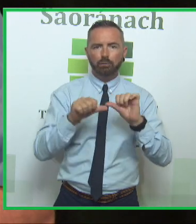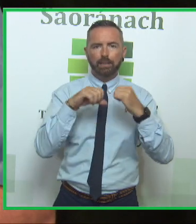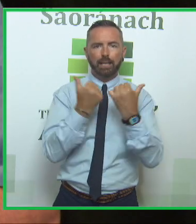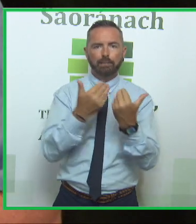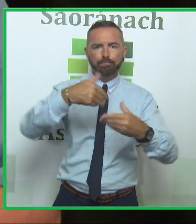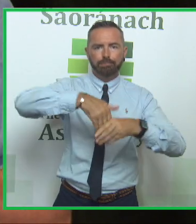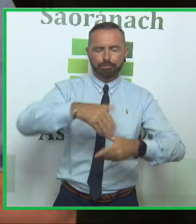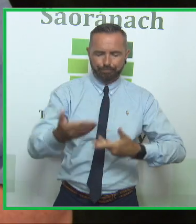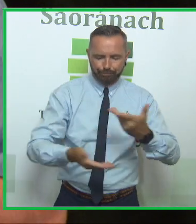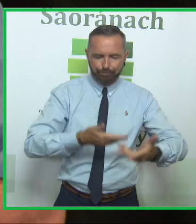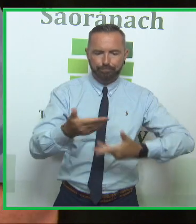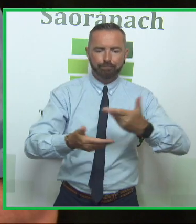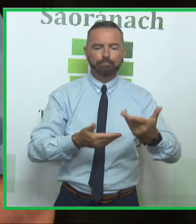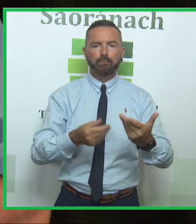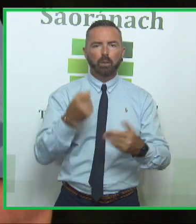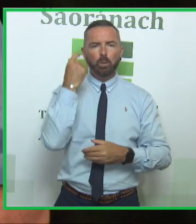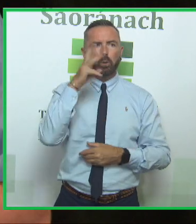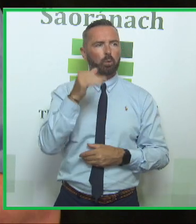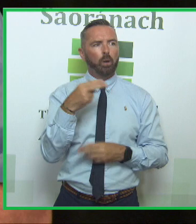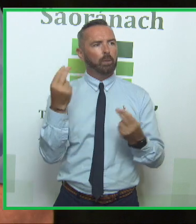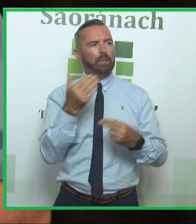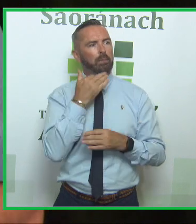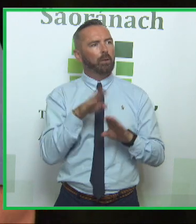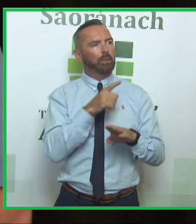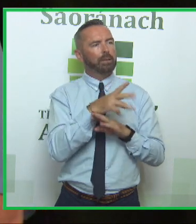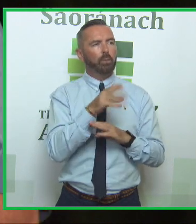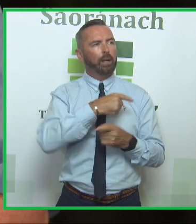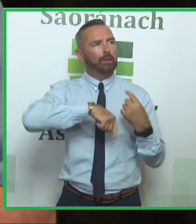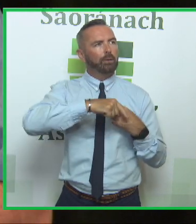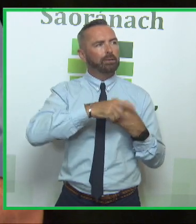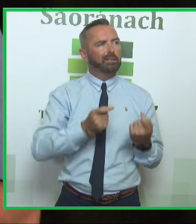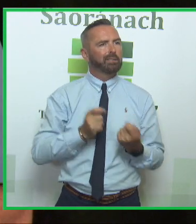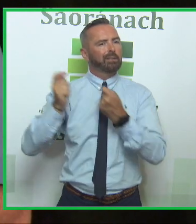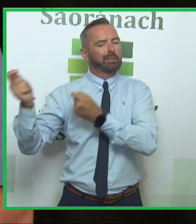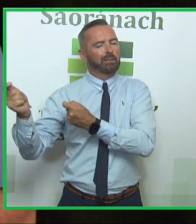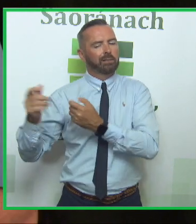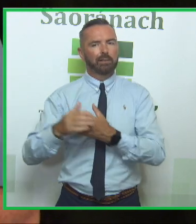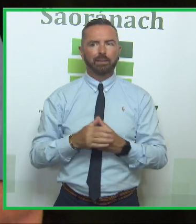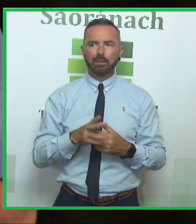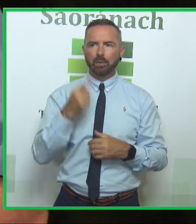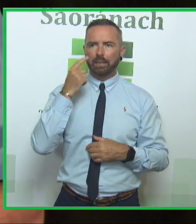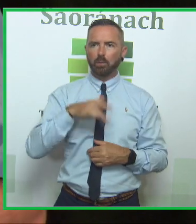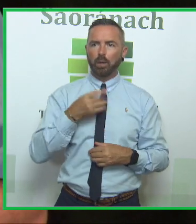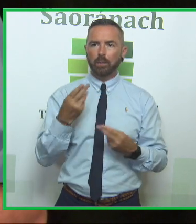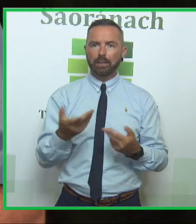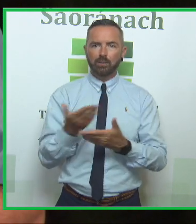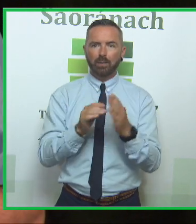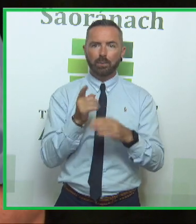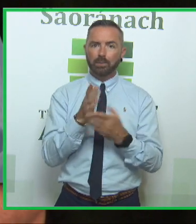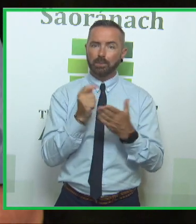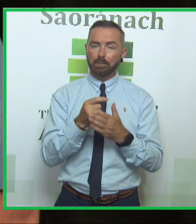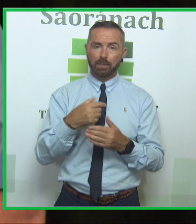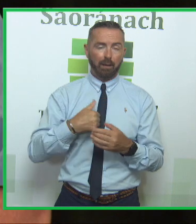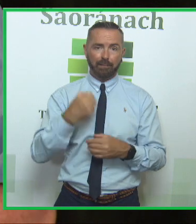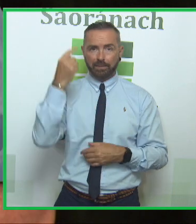things. Why do we have to bother with this? Why do we have to go through this? Why do we have to even talk to these people sometimes? I got the sense